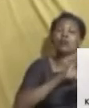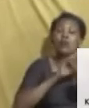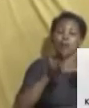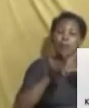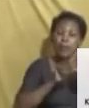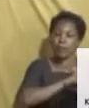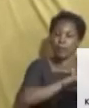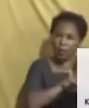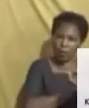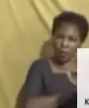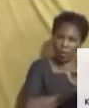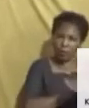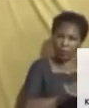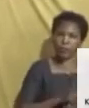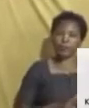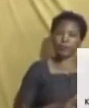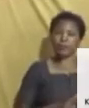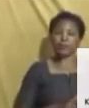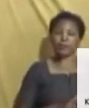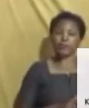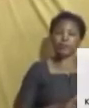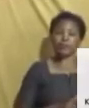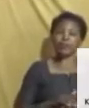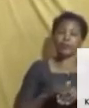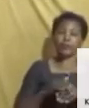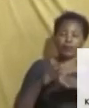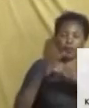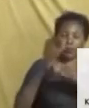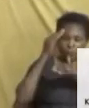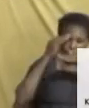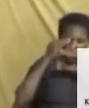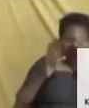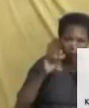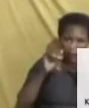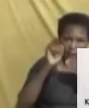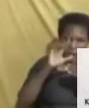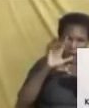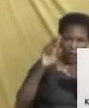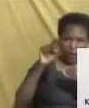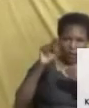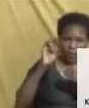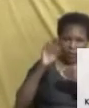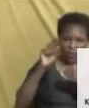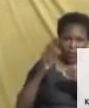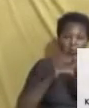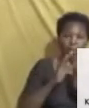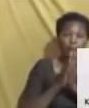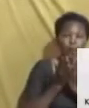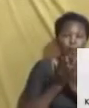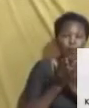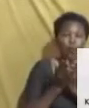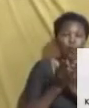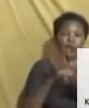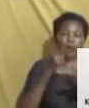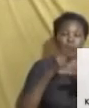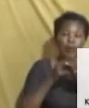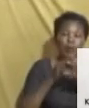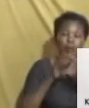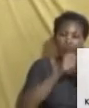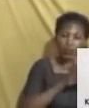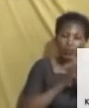A book written by Professor Justice Ernest Wolfgang, titled Constitutional and Political Theory,